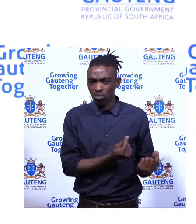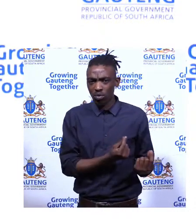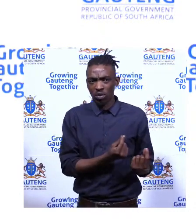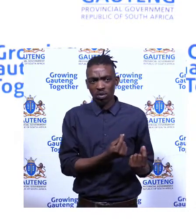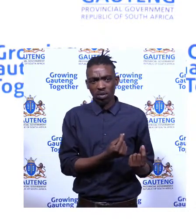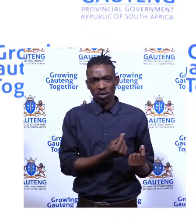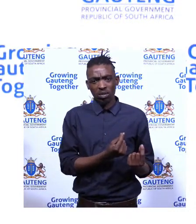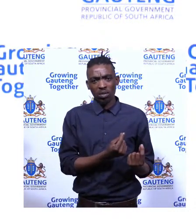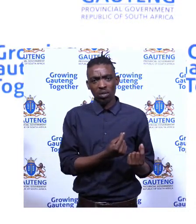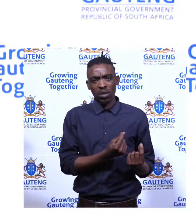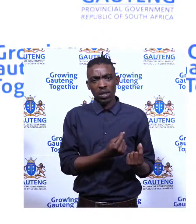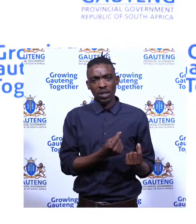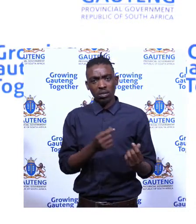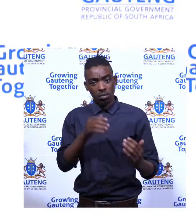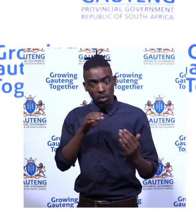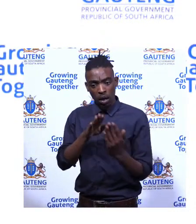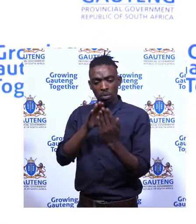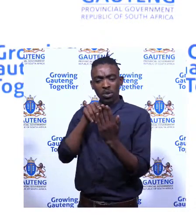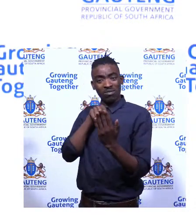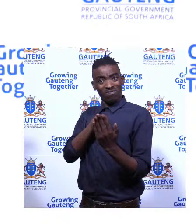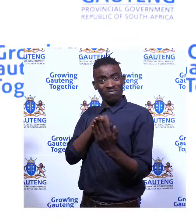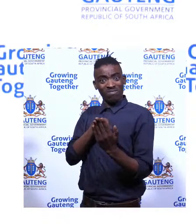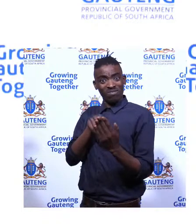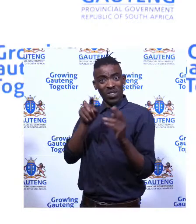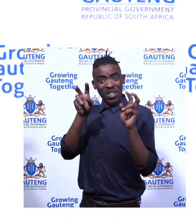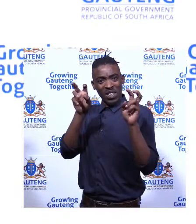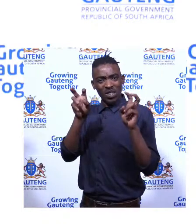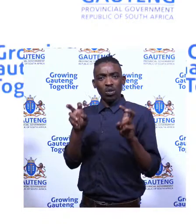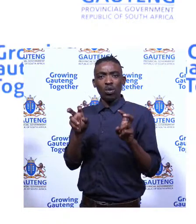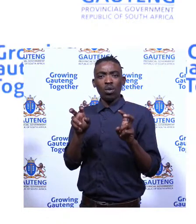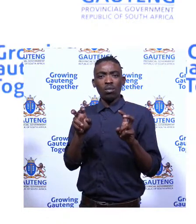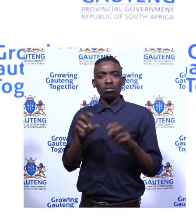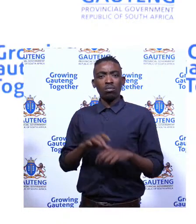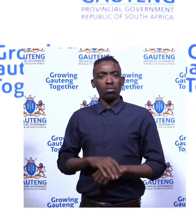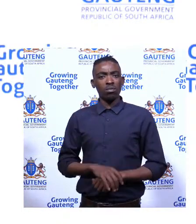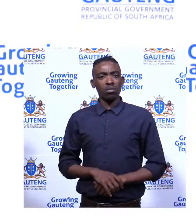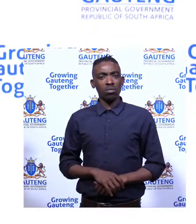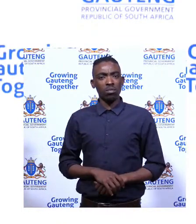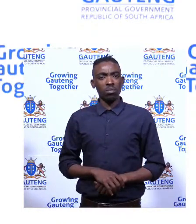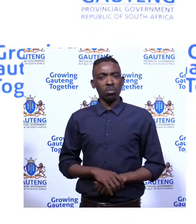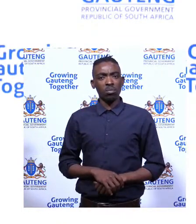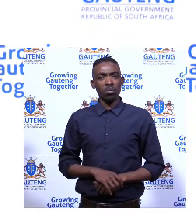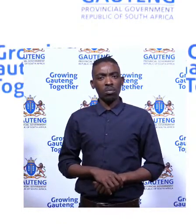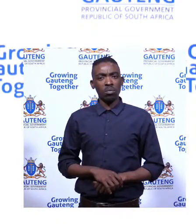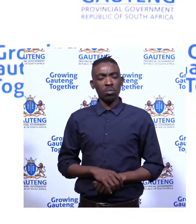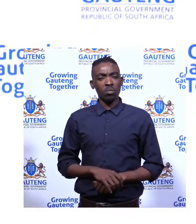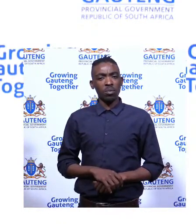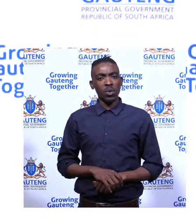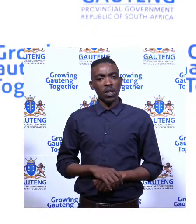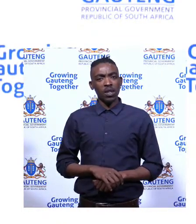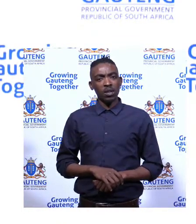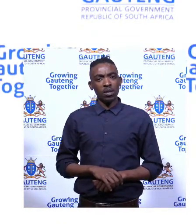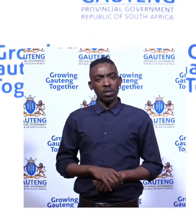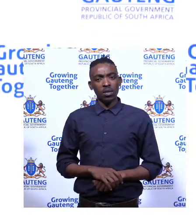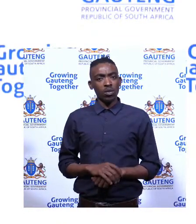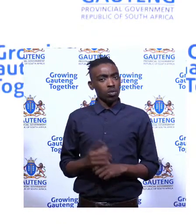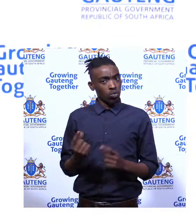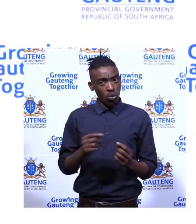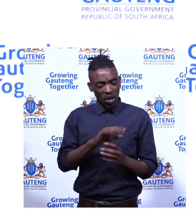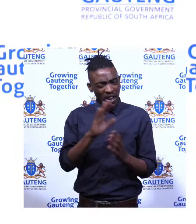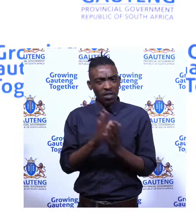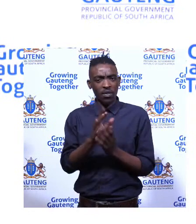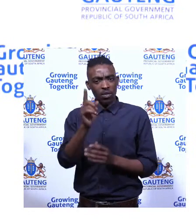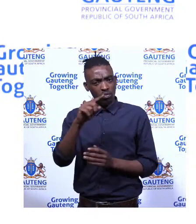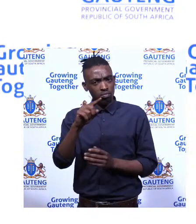a gradual approach is important. In everything that gets done, gradual. It has been happening. You know,